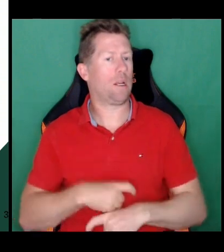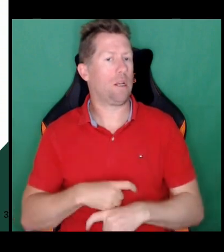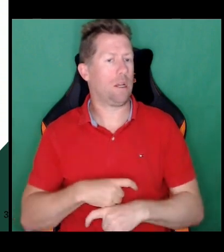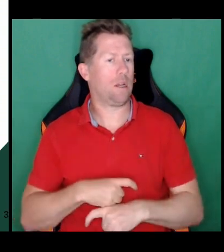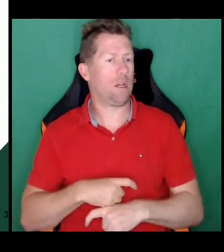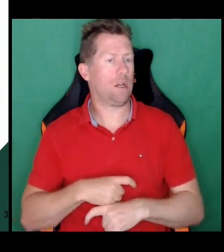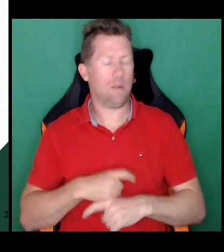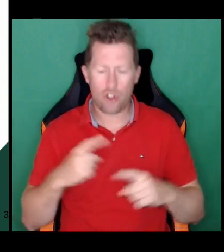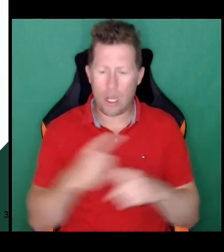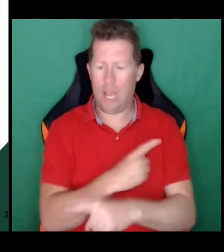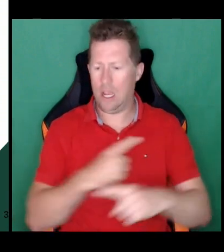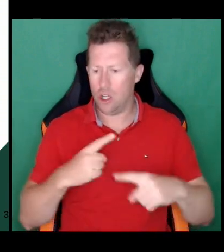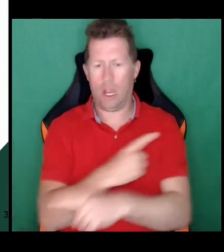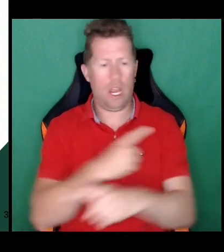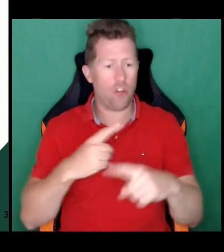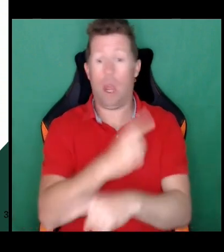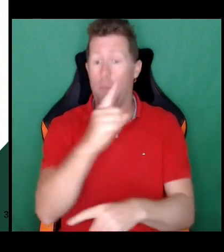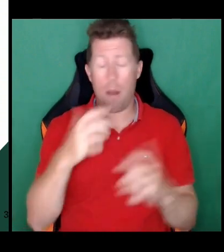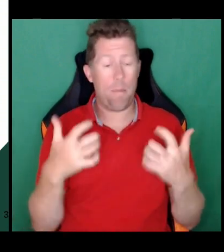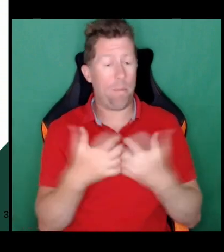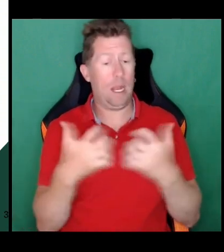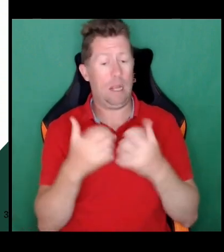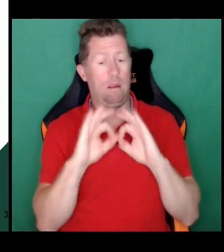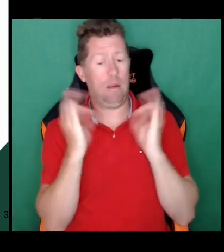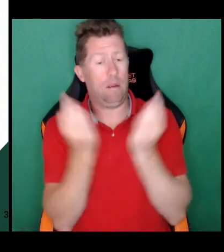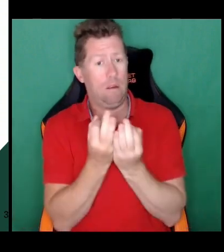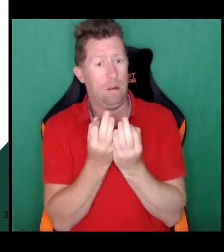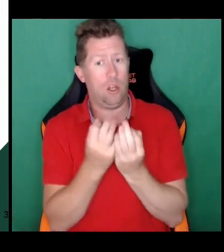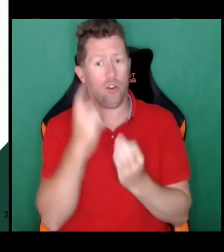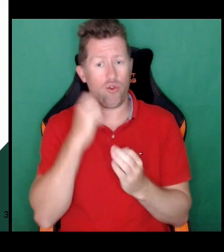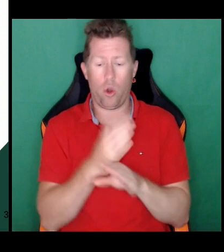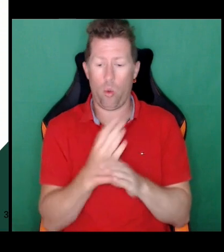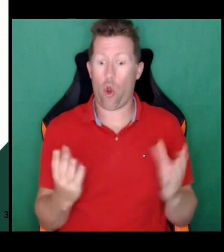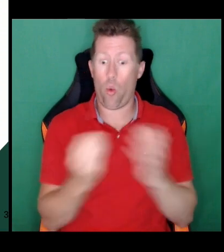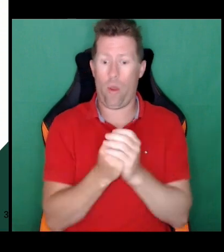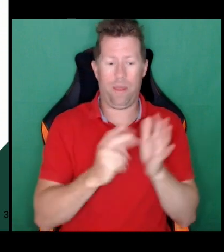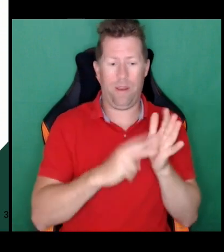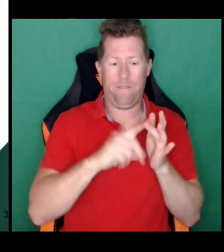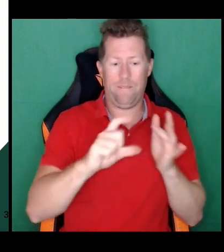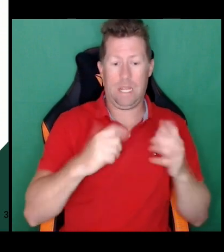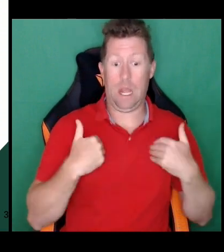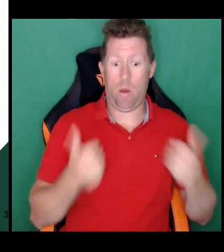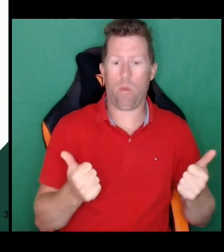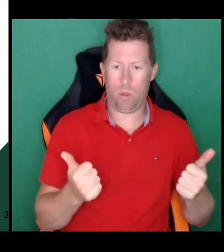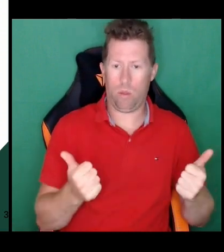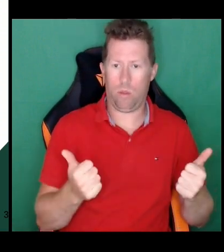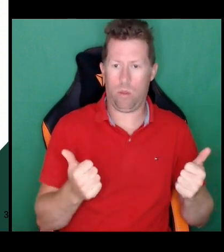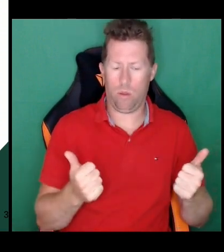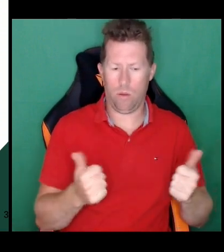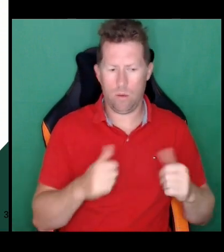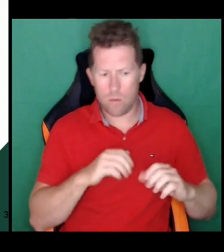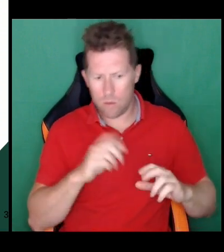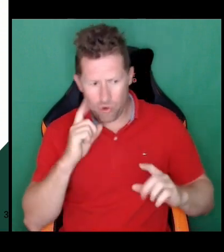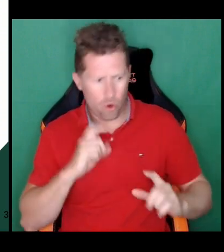and that there are so many organisations working alongside VicHealth and others in this space to do everything that we can